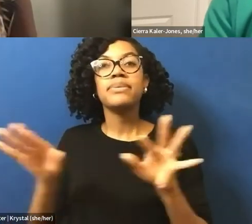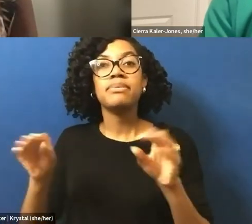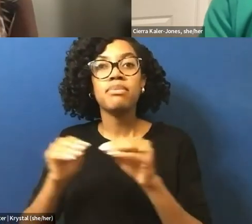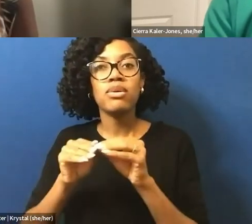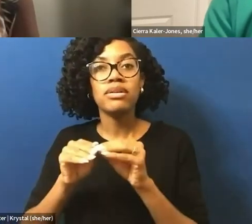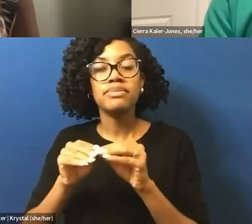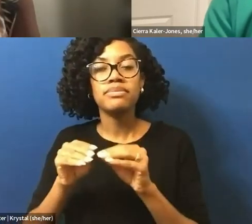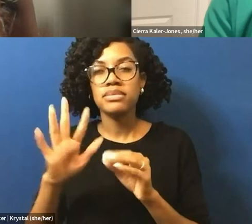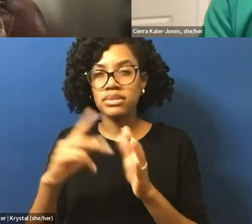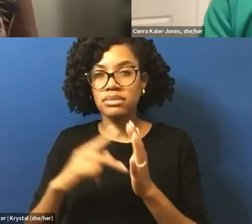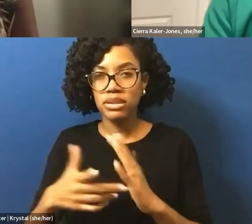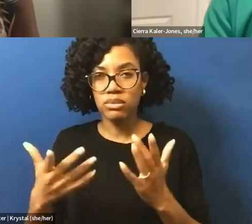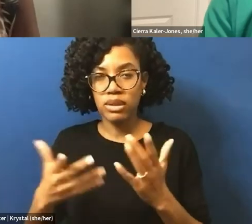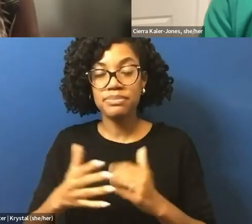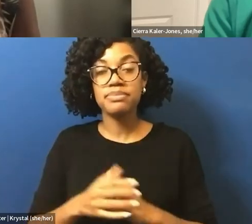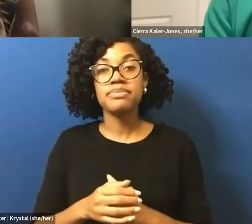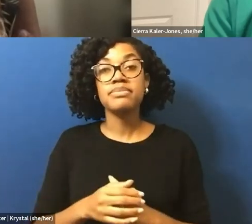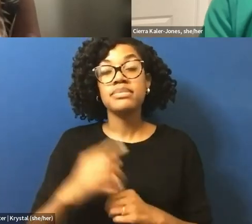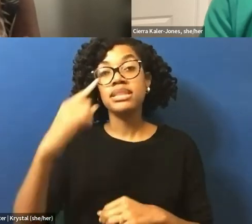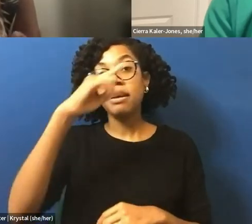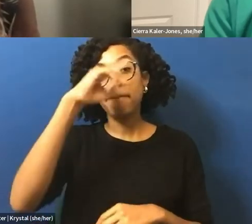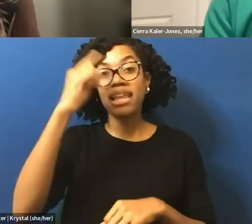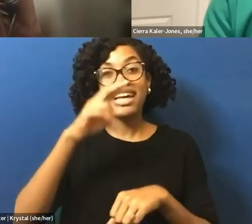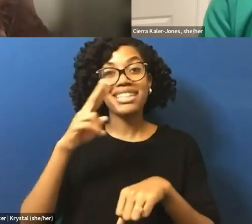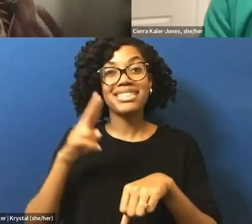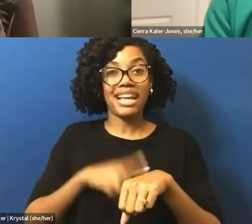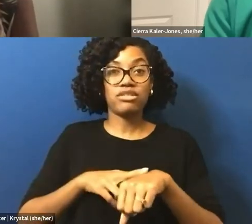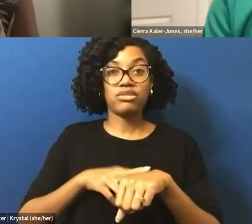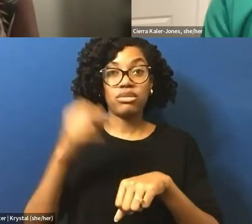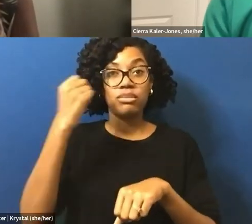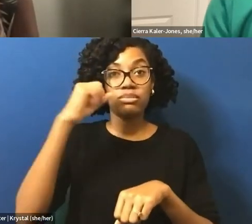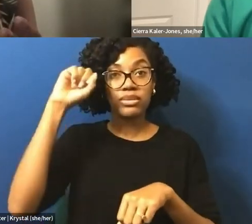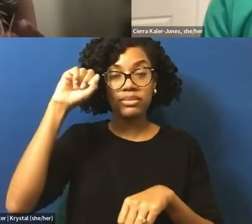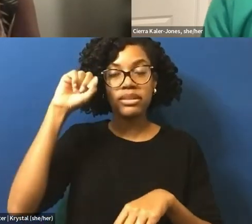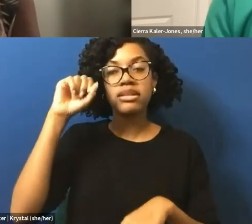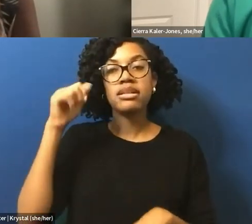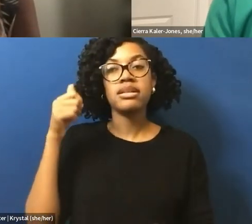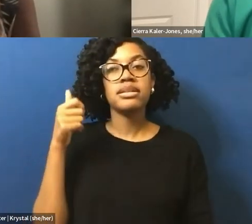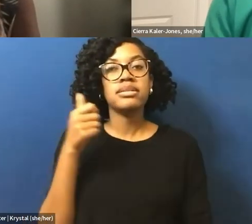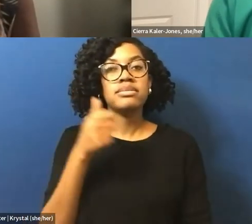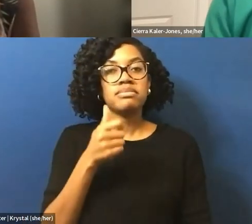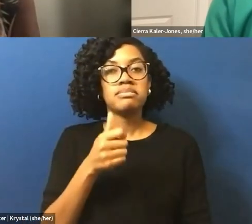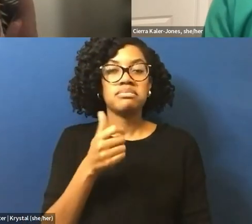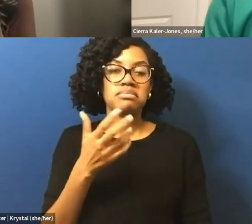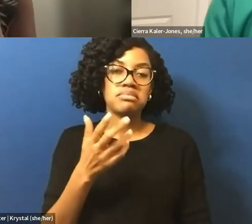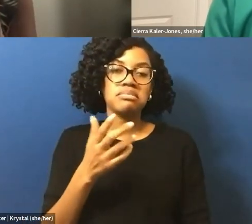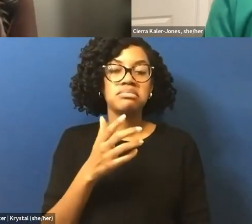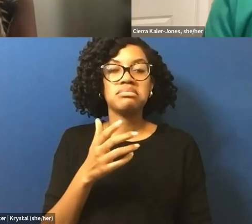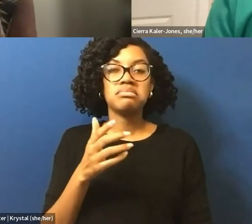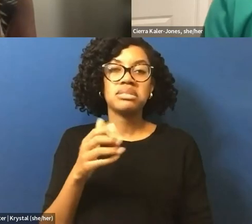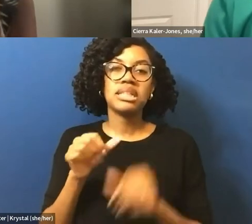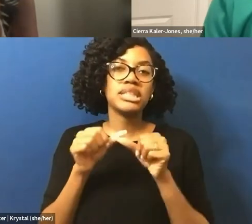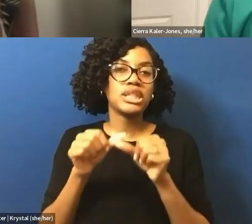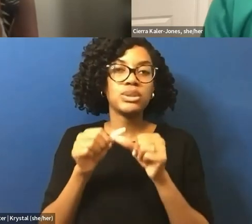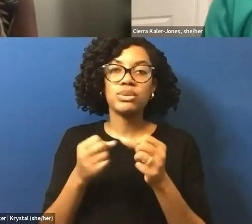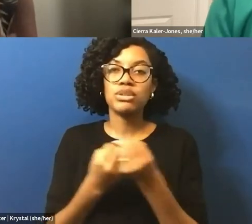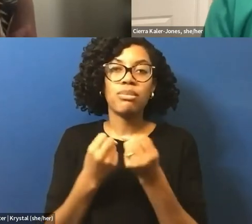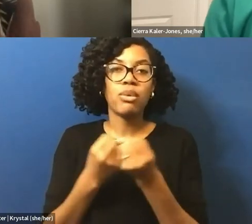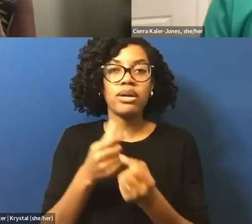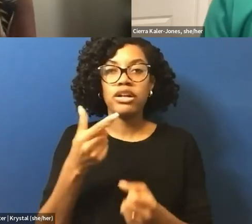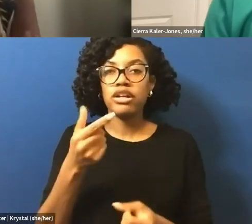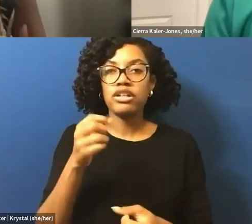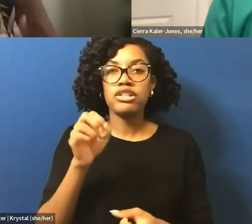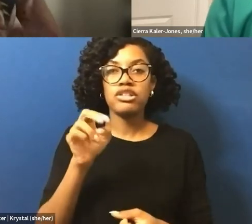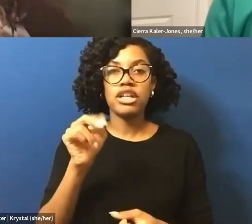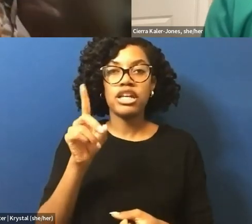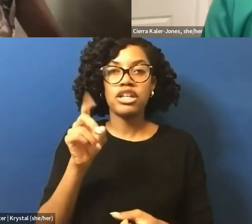Black nationalism in some extent, in some ways recapitulates, right, very standard gender norms, right? Men are the heads of the nation,